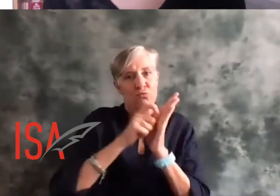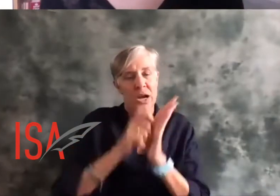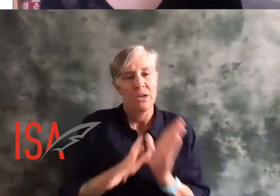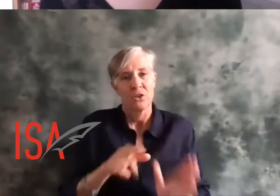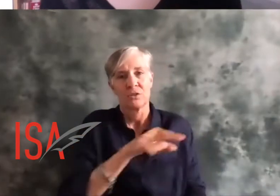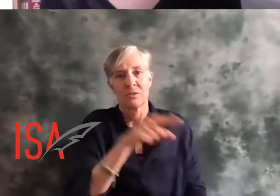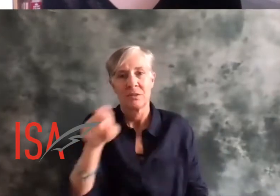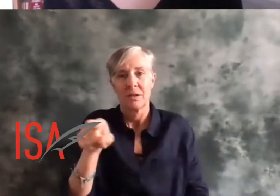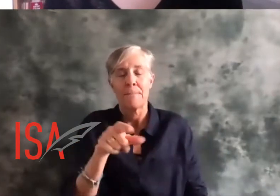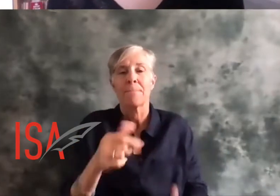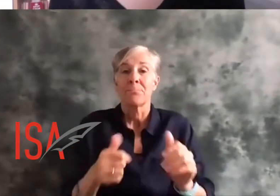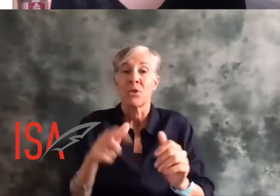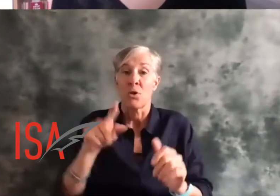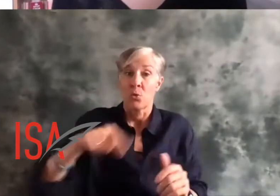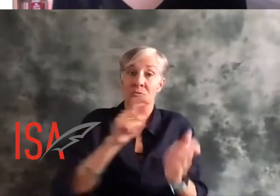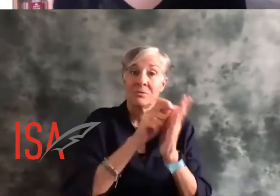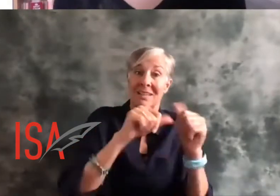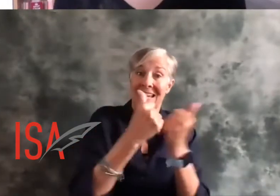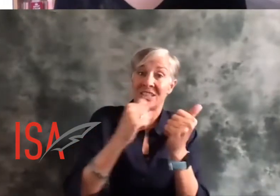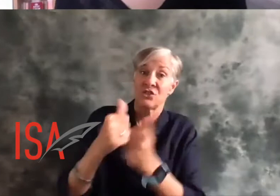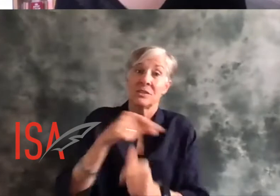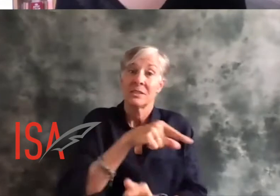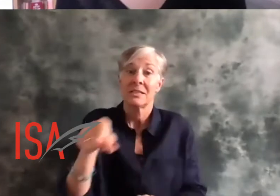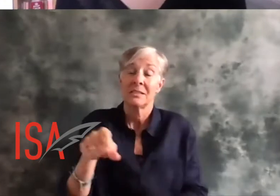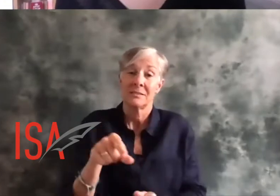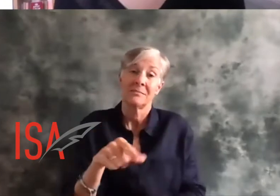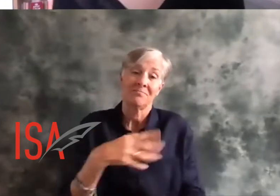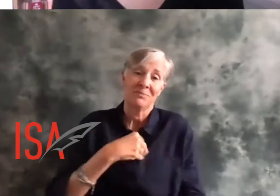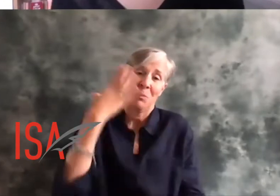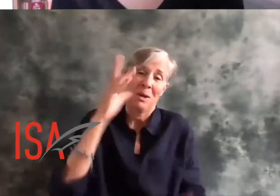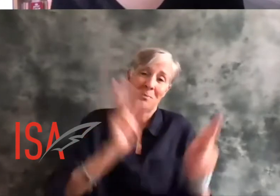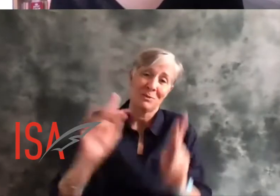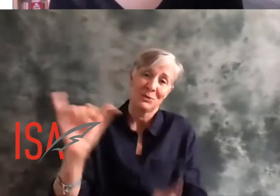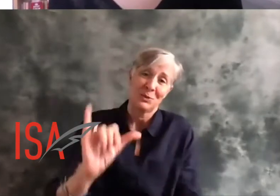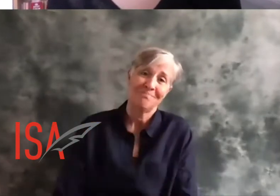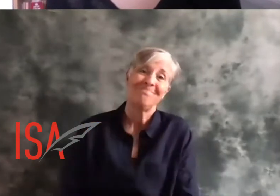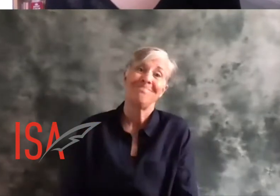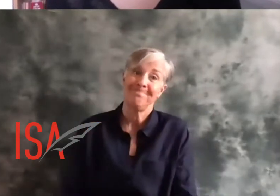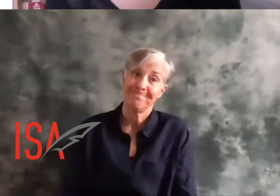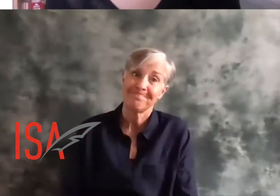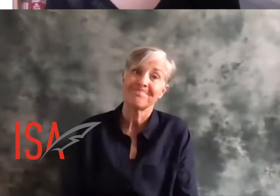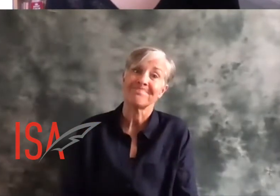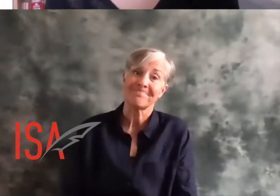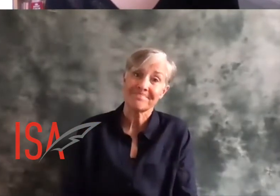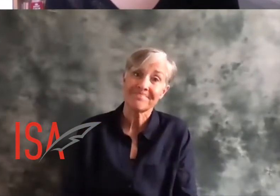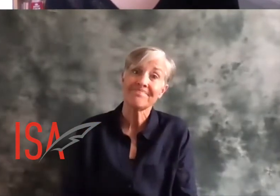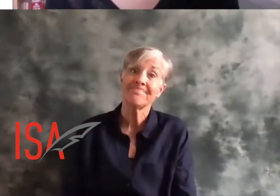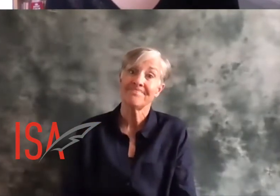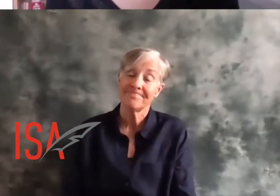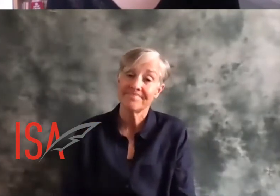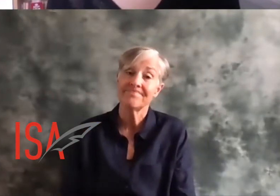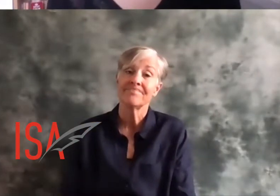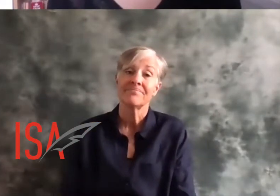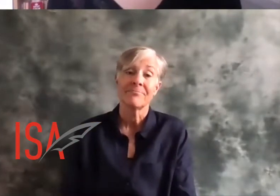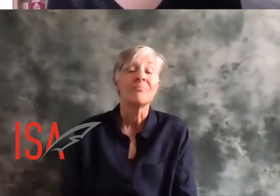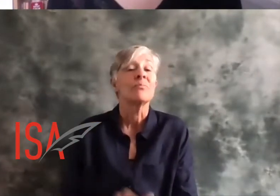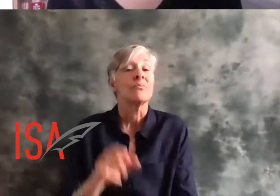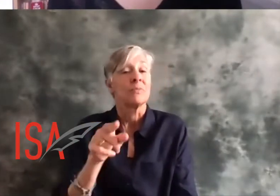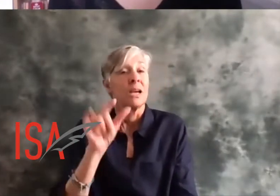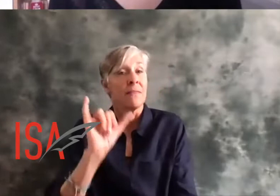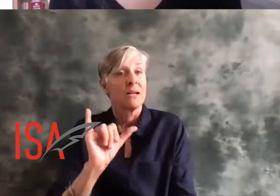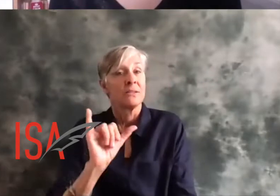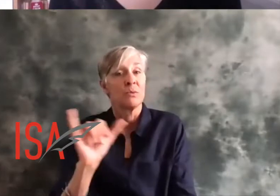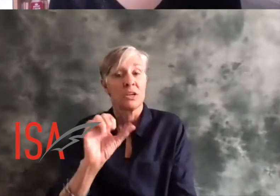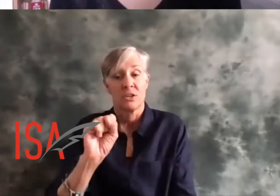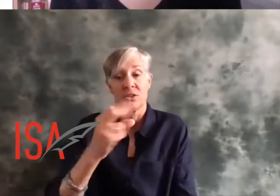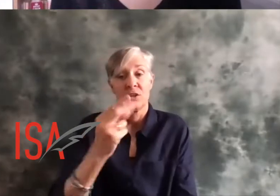also majority not people of color. Yeah. I believe it. And this is where